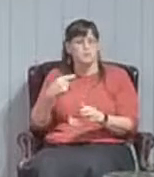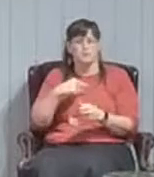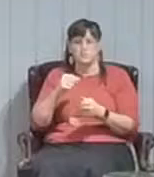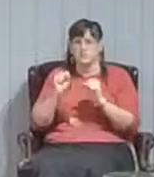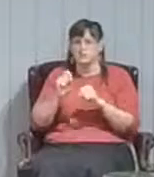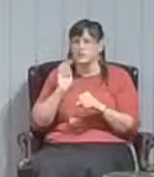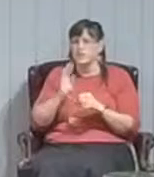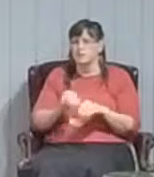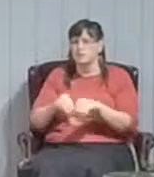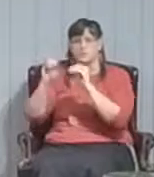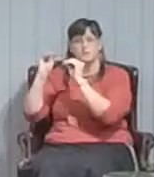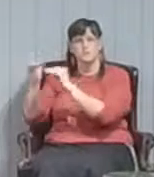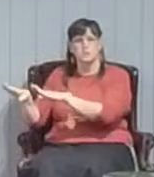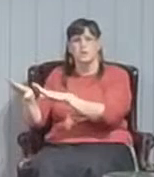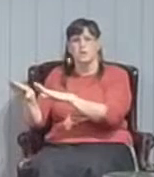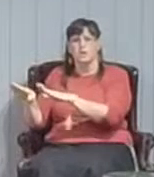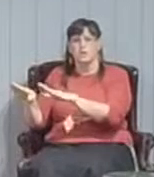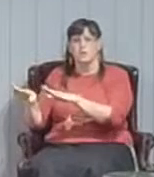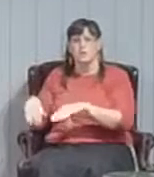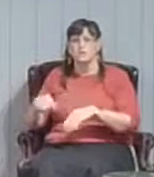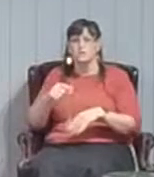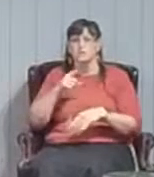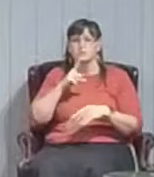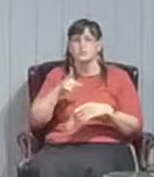so that as much of Christ